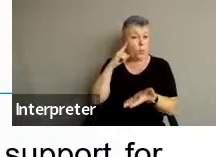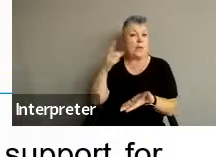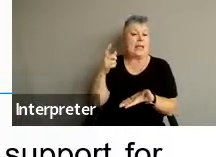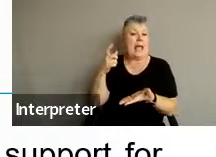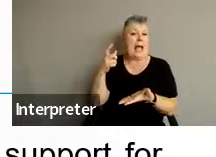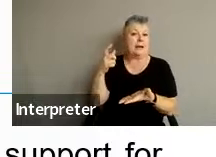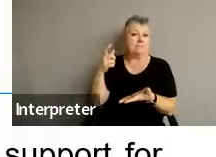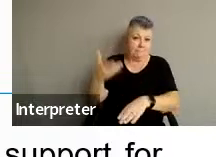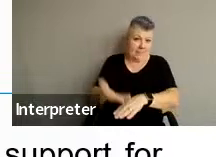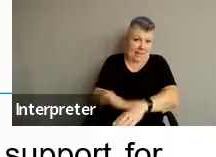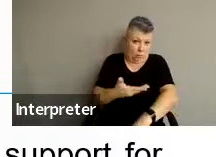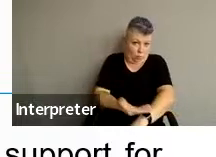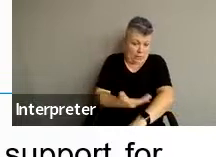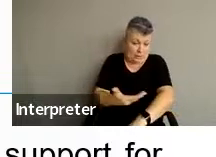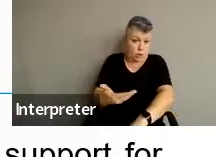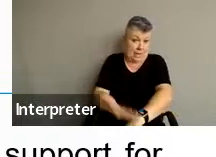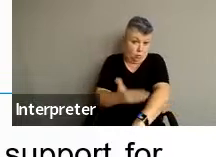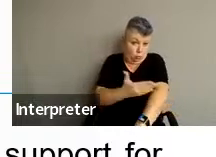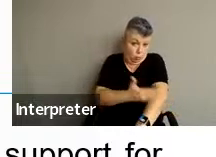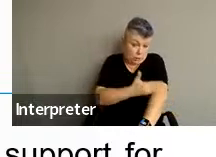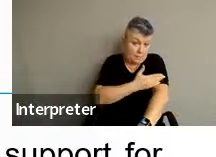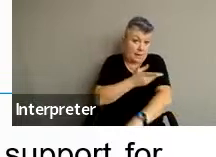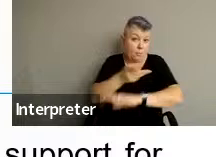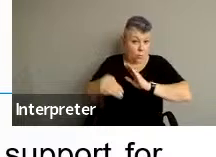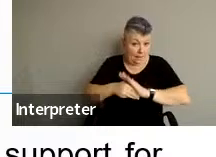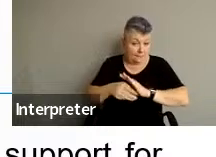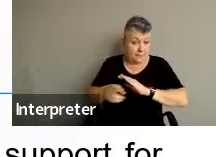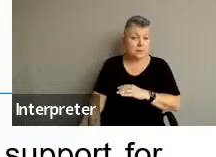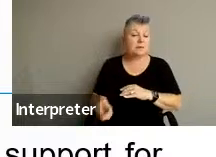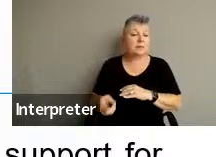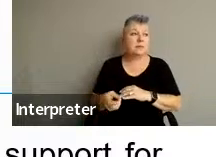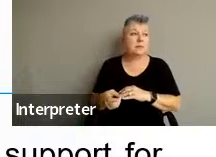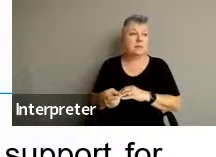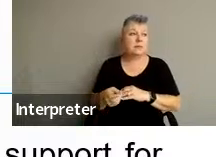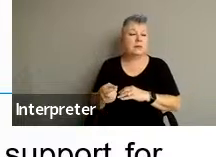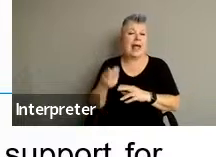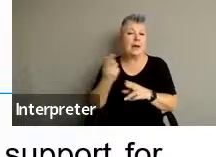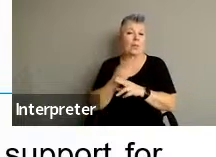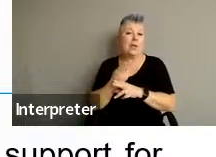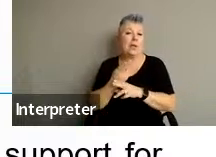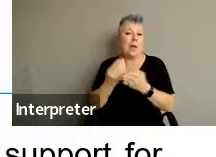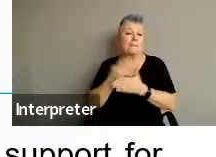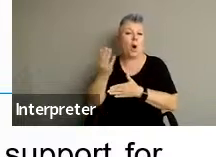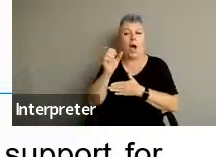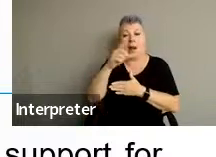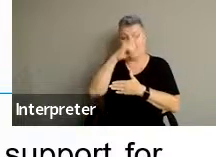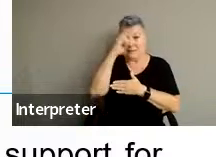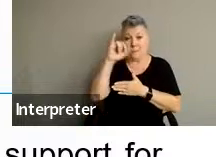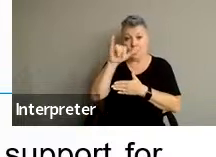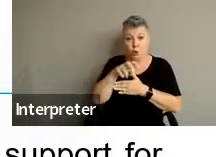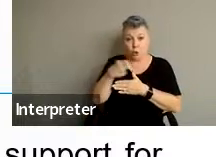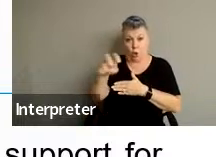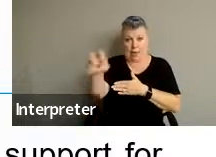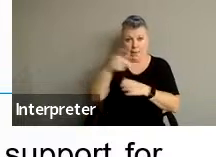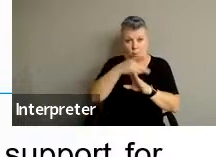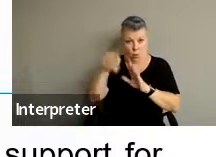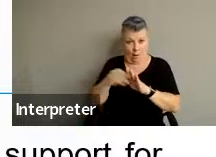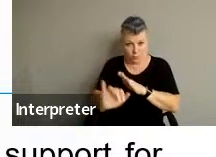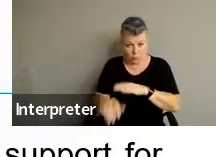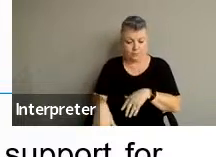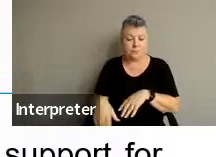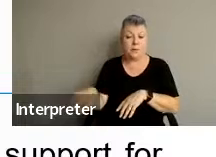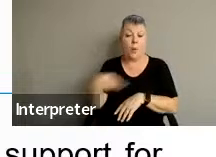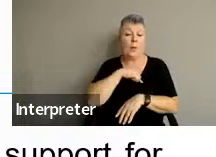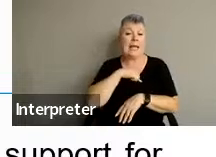activities that were also provided by Summer Journey, which was the program that we wound up purchasing. The district up until this point in this year used